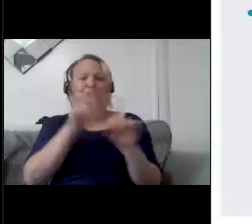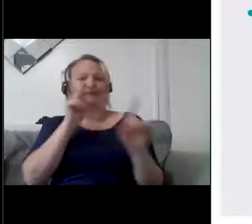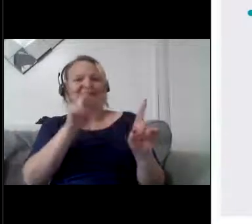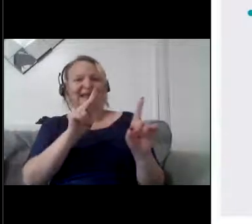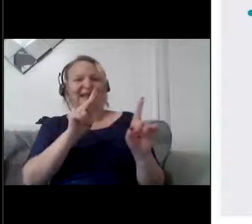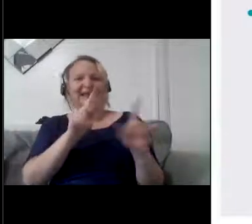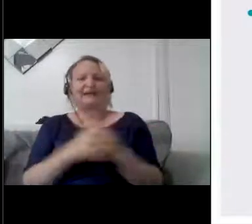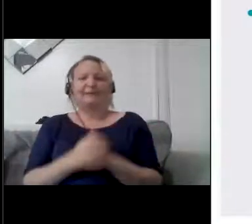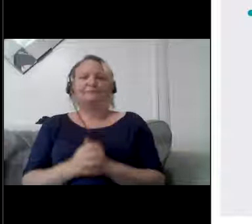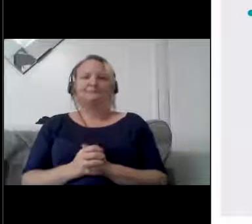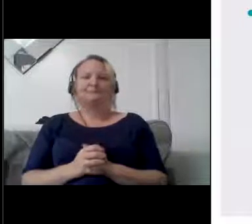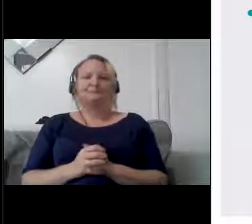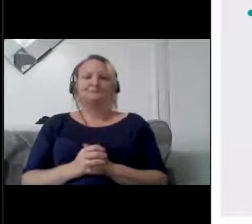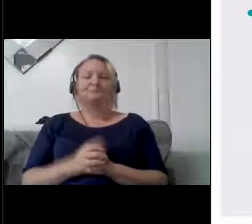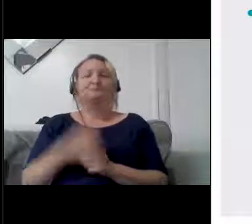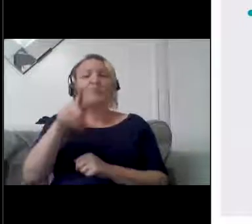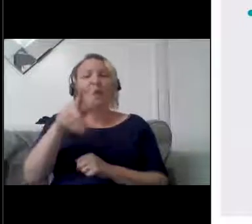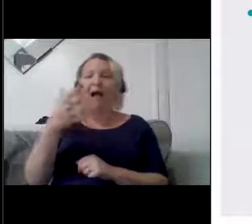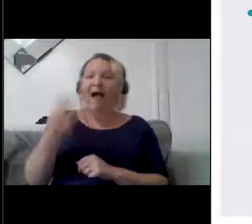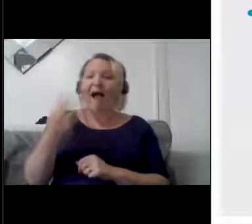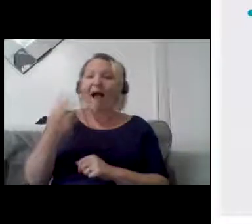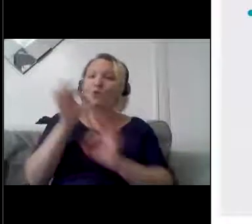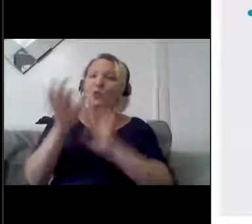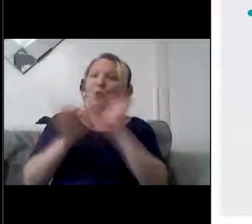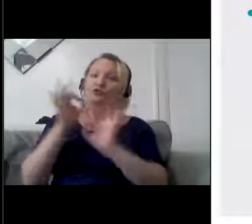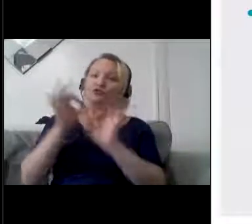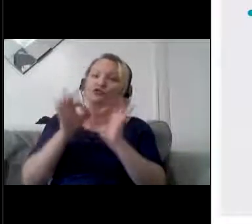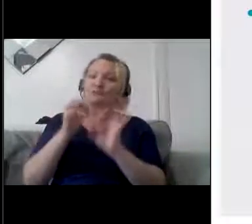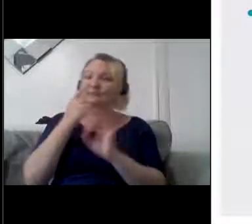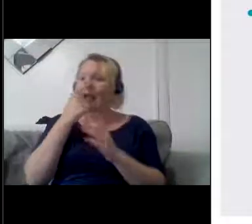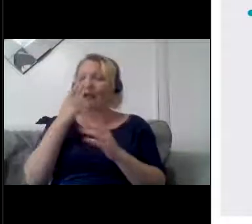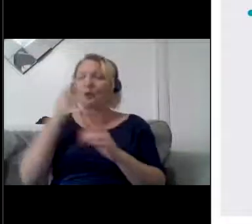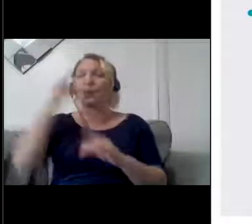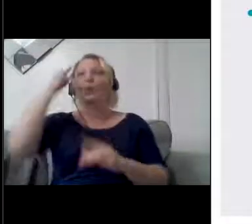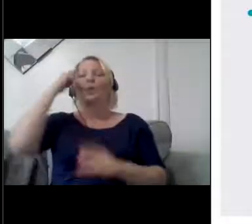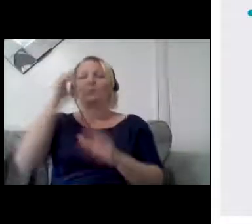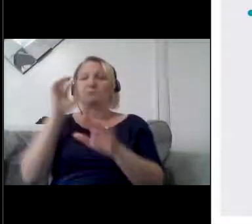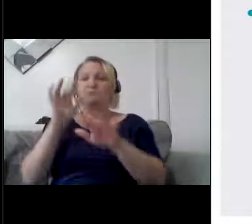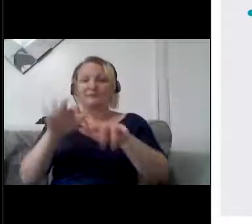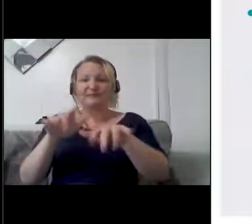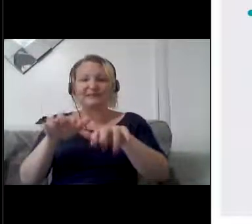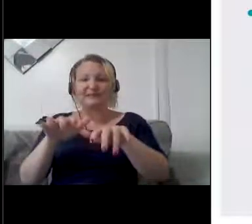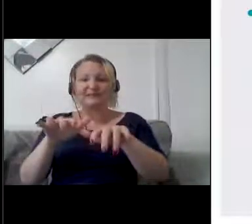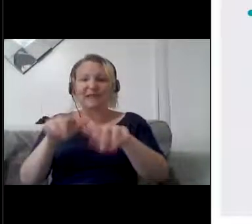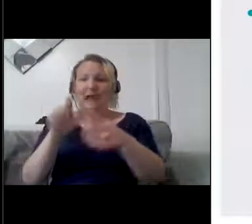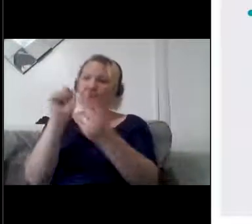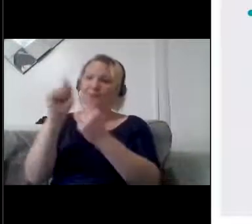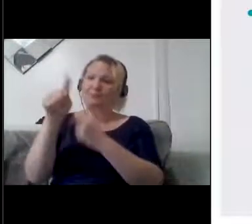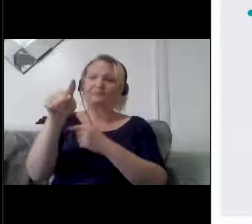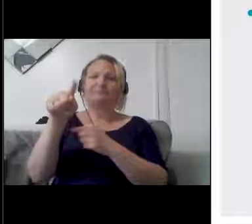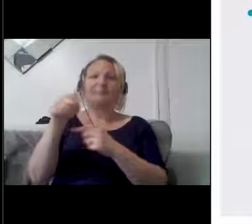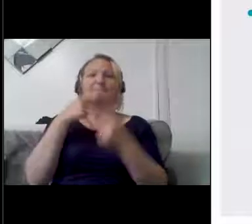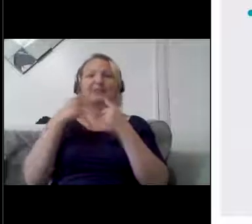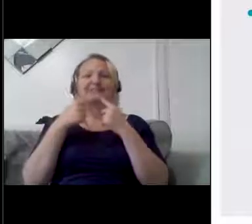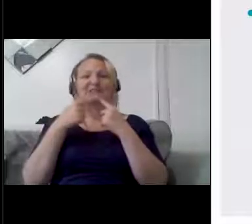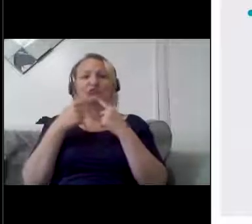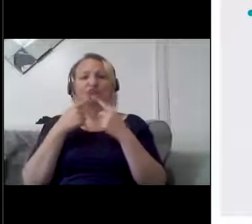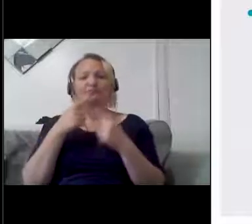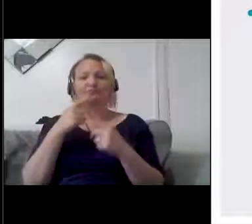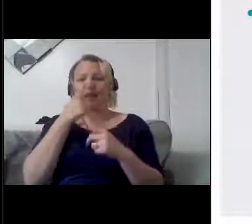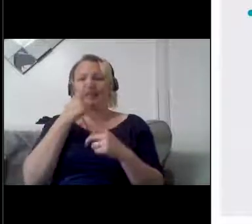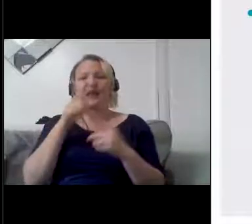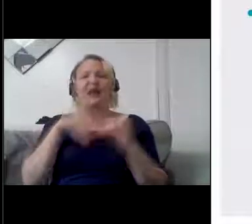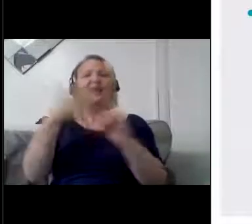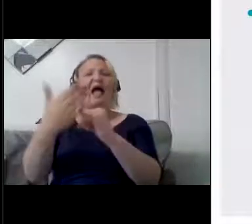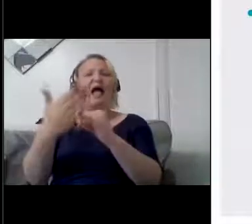questions, please feel free to post them at any time, whenever they come to mind, and we'll answer as many questions as we can at the end